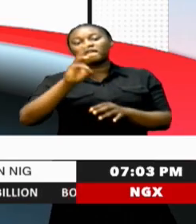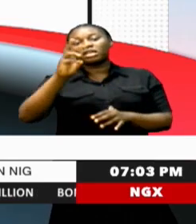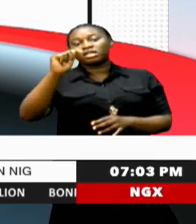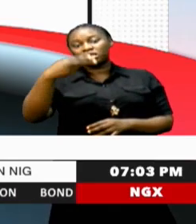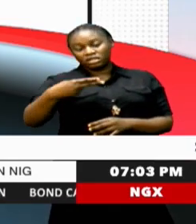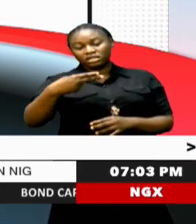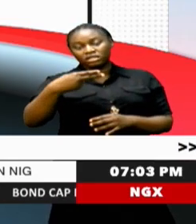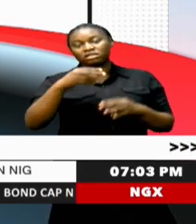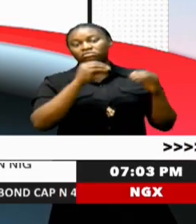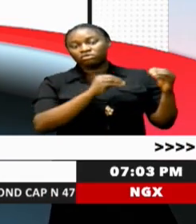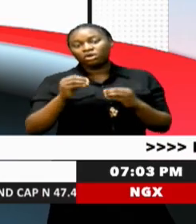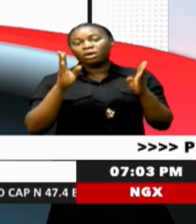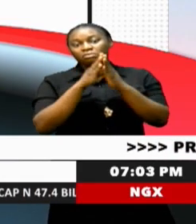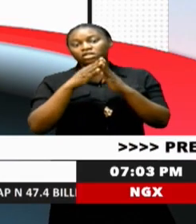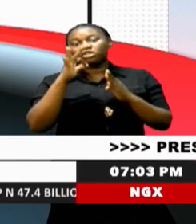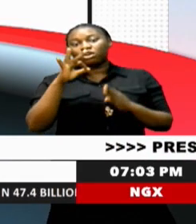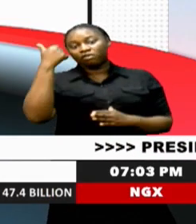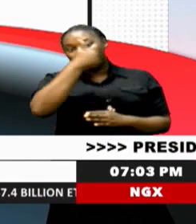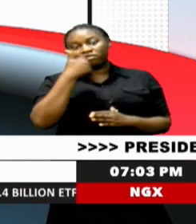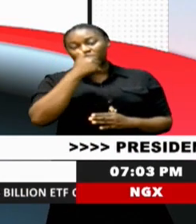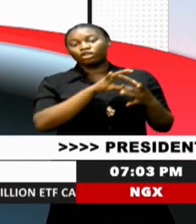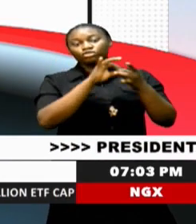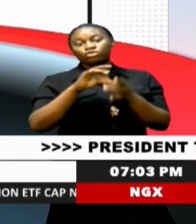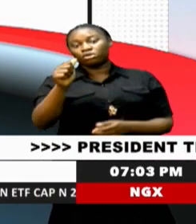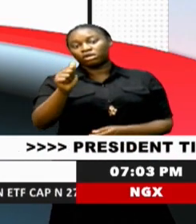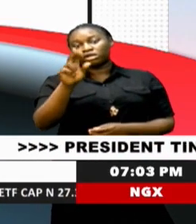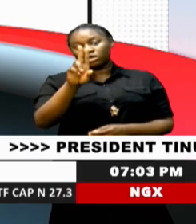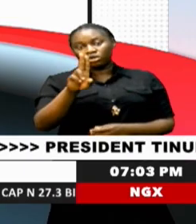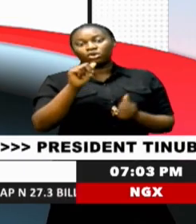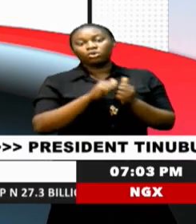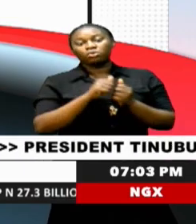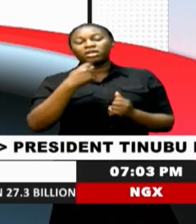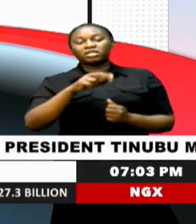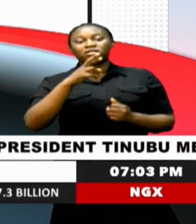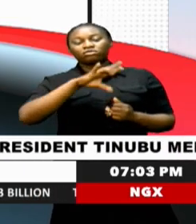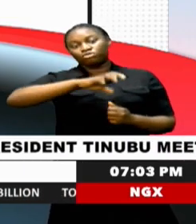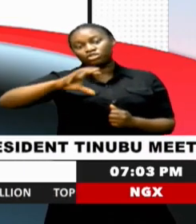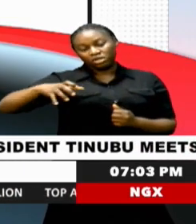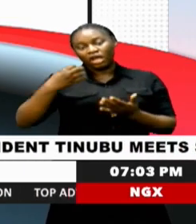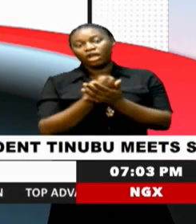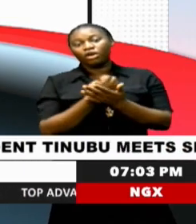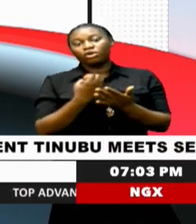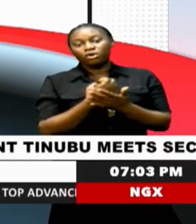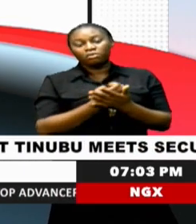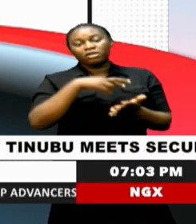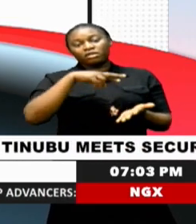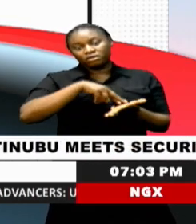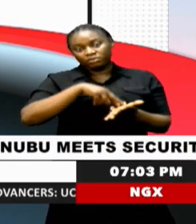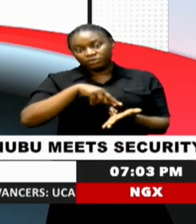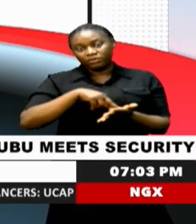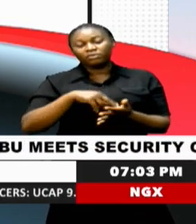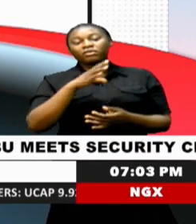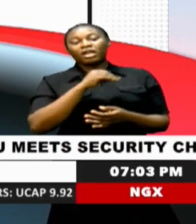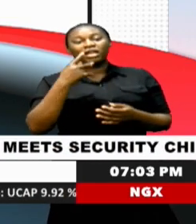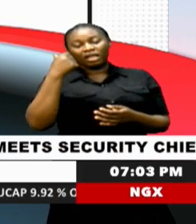mid-year coordination meeting of the African Union, the Regional Economic Communities REC, the Regional Mechanisms RMS, and